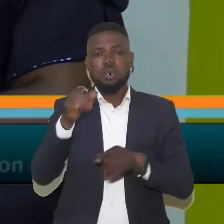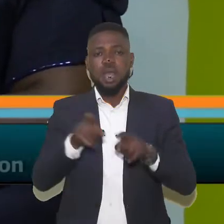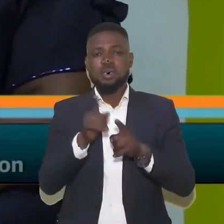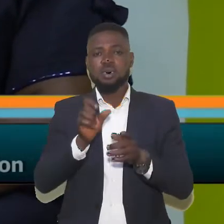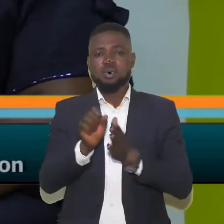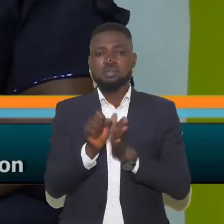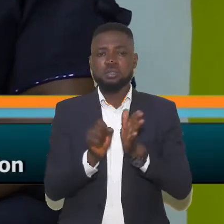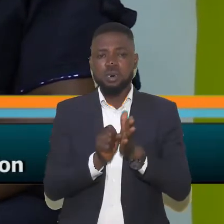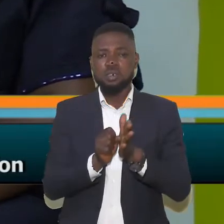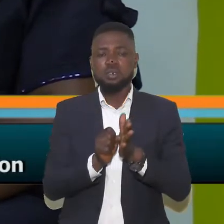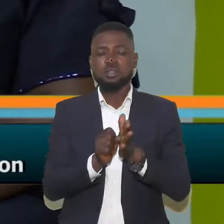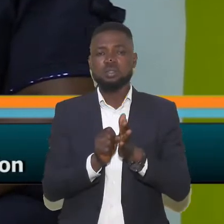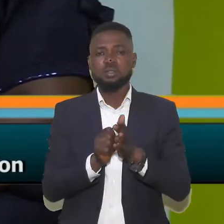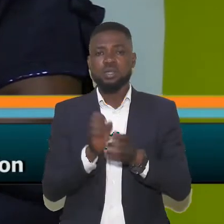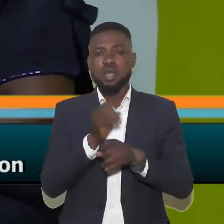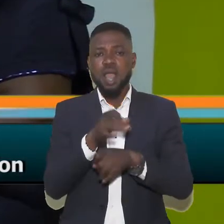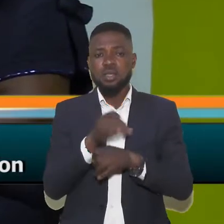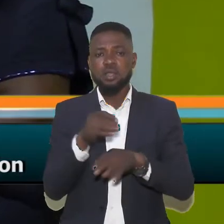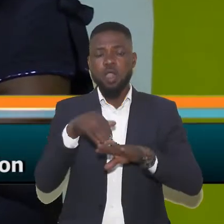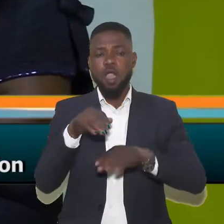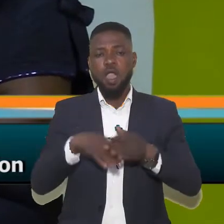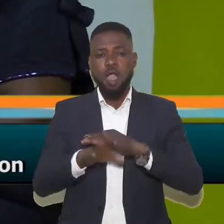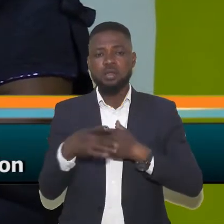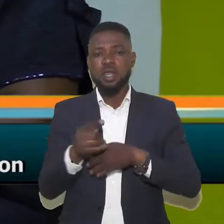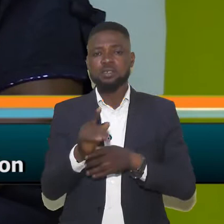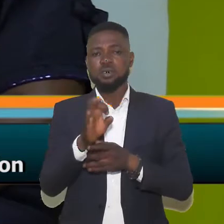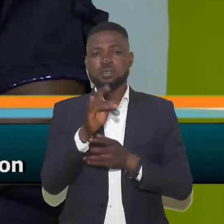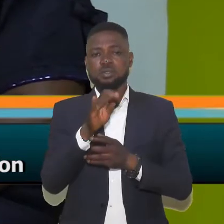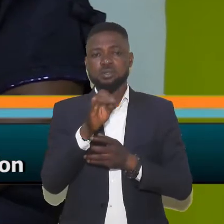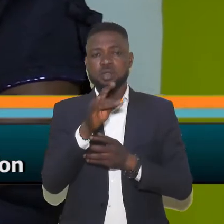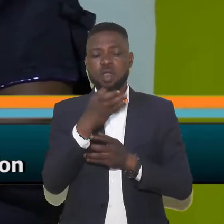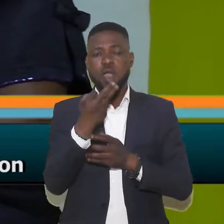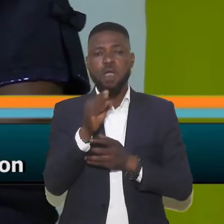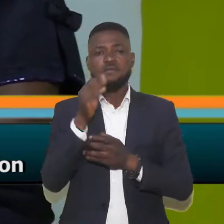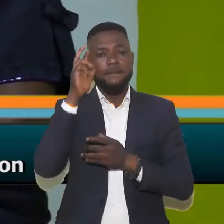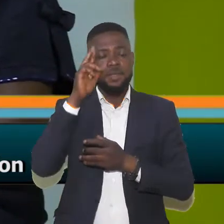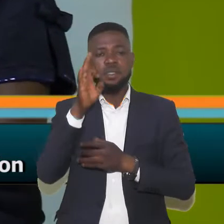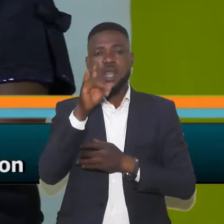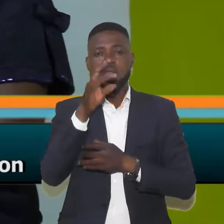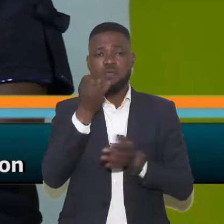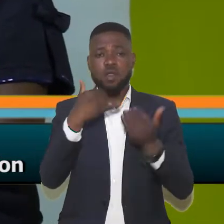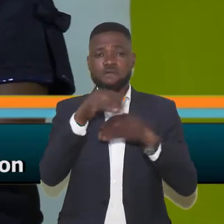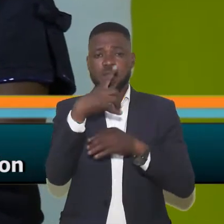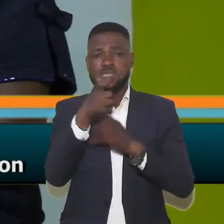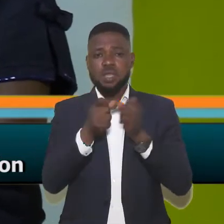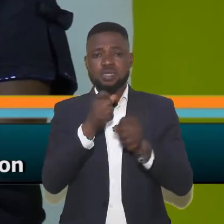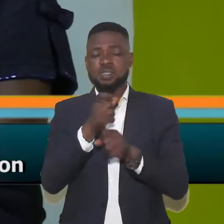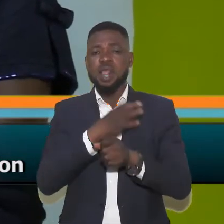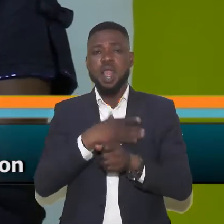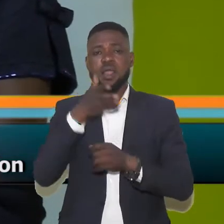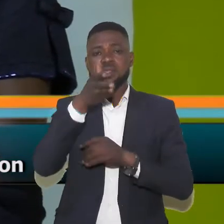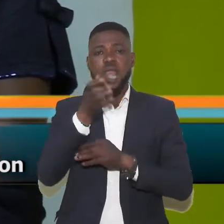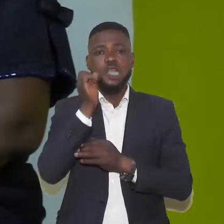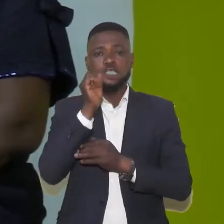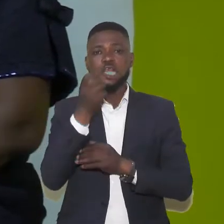with the Civil Litigation Department under the tutelage of Mr. Lawal Pedro San for over 10 years. And